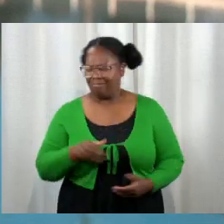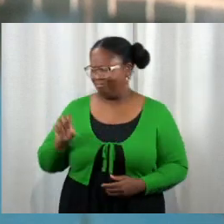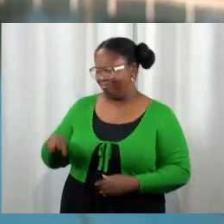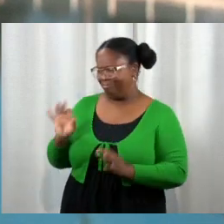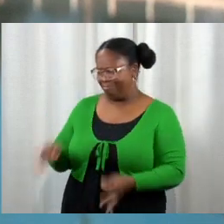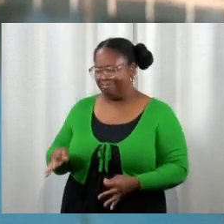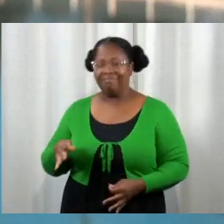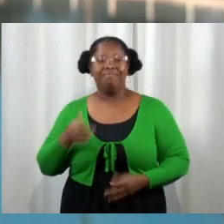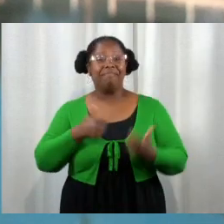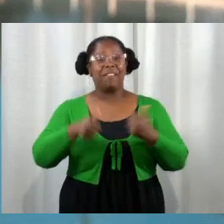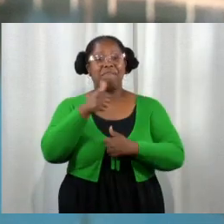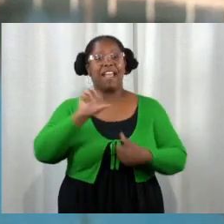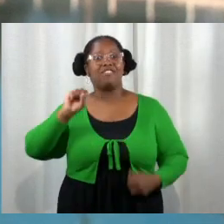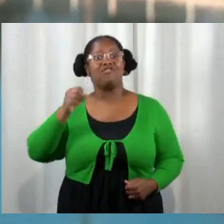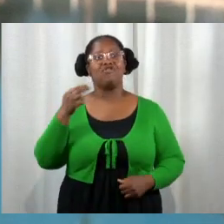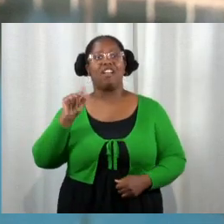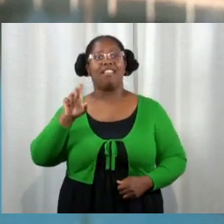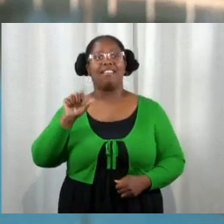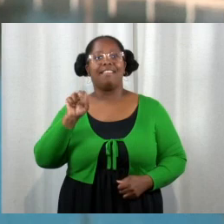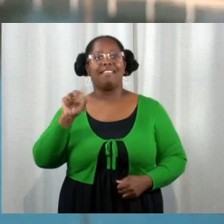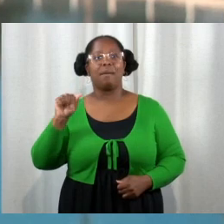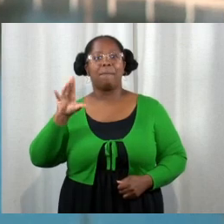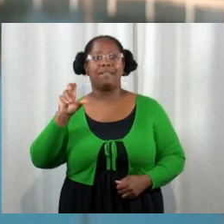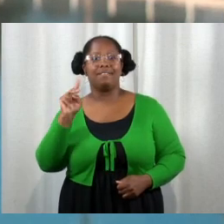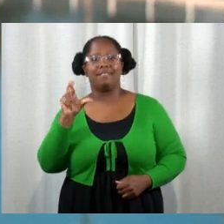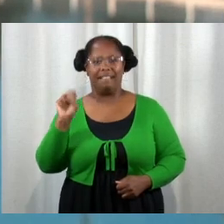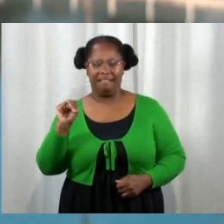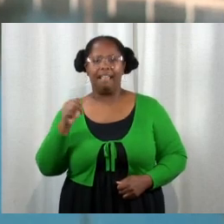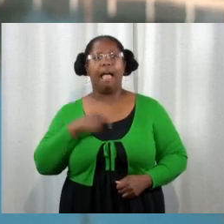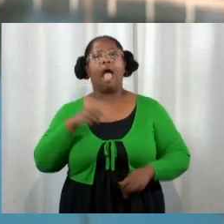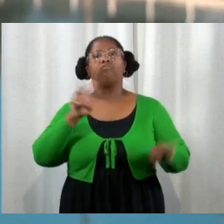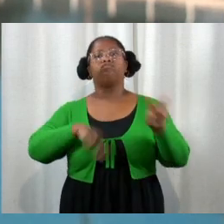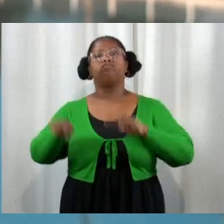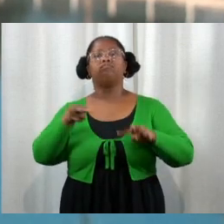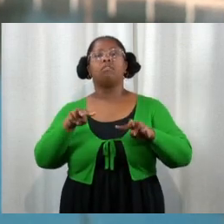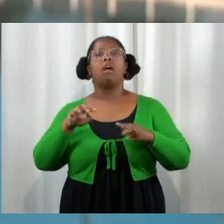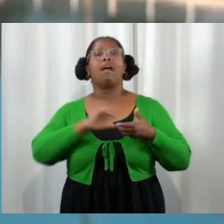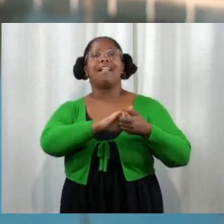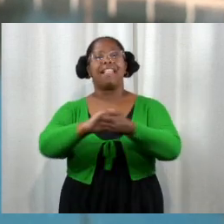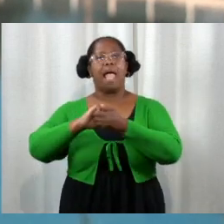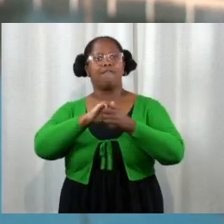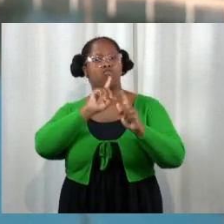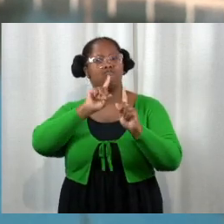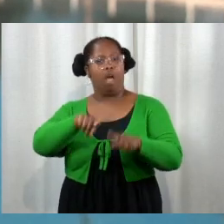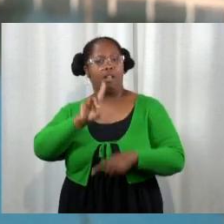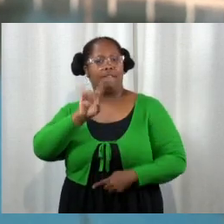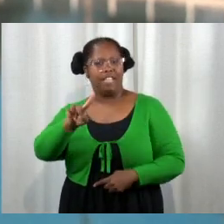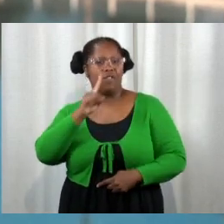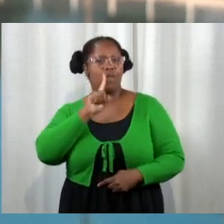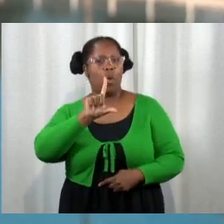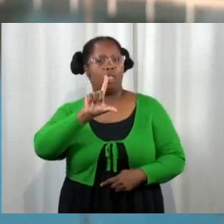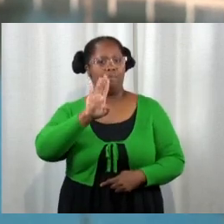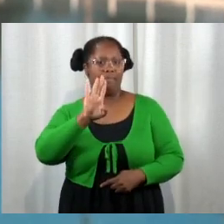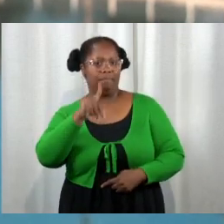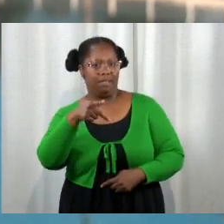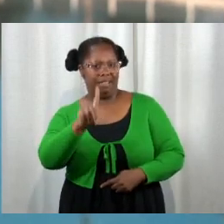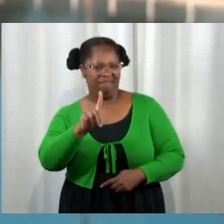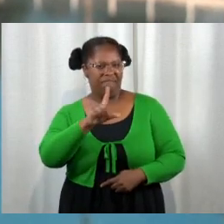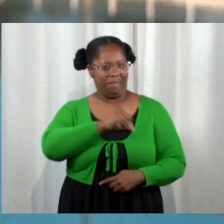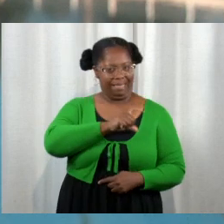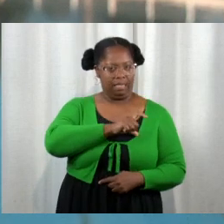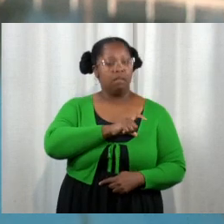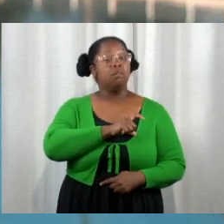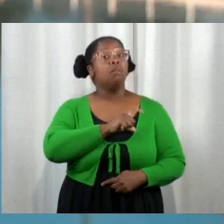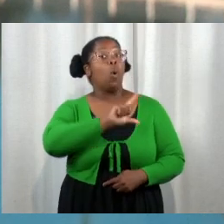Commander Shaleana Benson. I oversee the Collaborative Response Division for the Long Beach Police Department, which includes our Quality of Life team, as you mentioned, but I